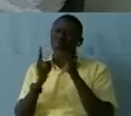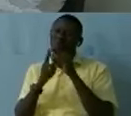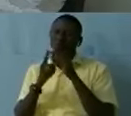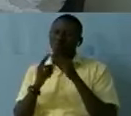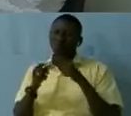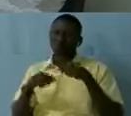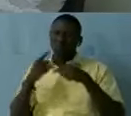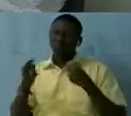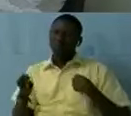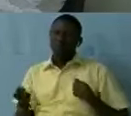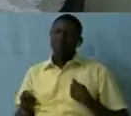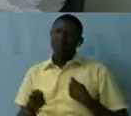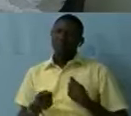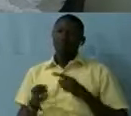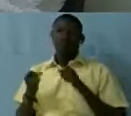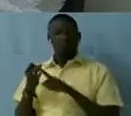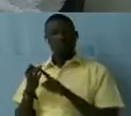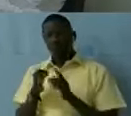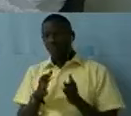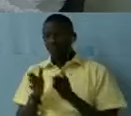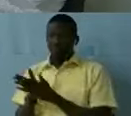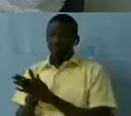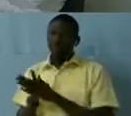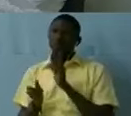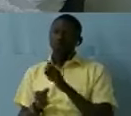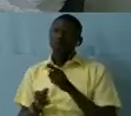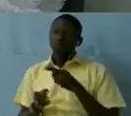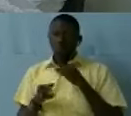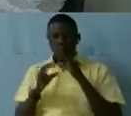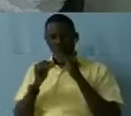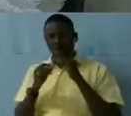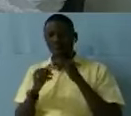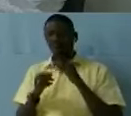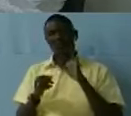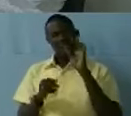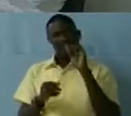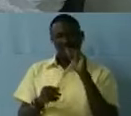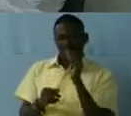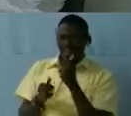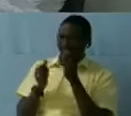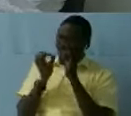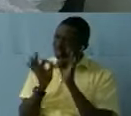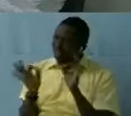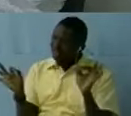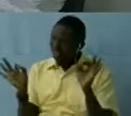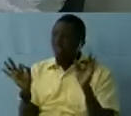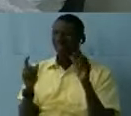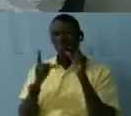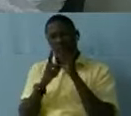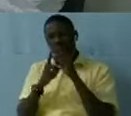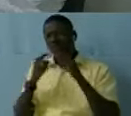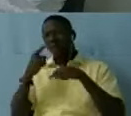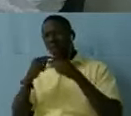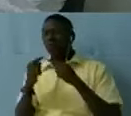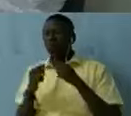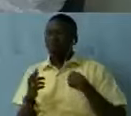things about me. Because what sort of television program also? Because there was a time when we had some television